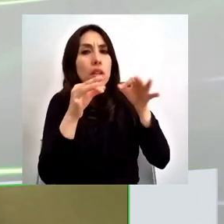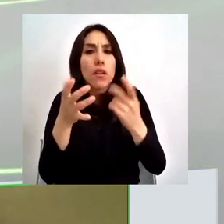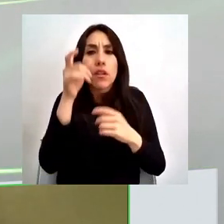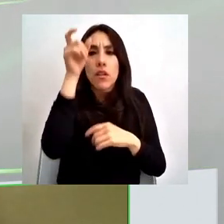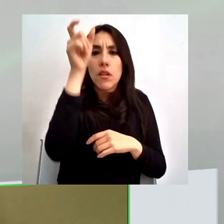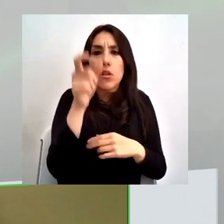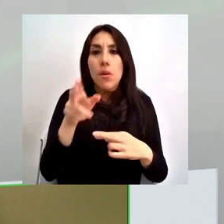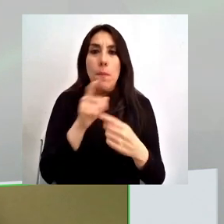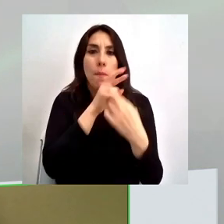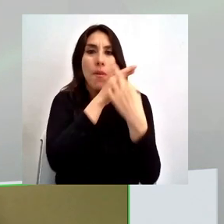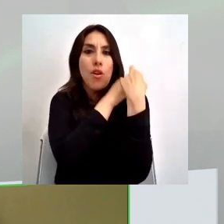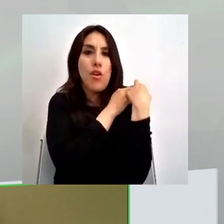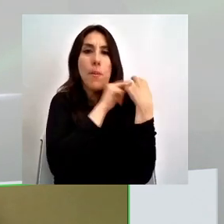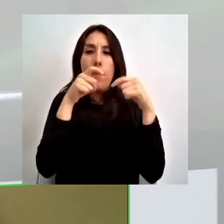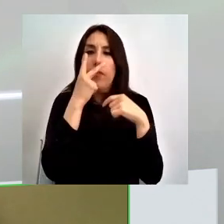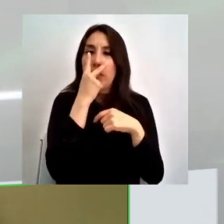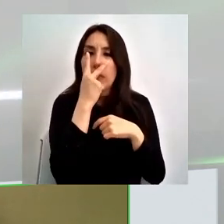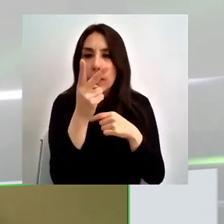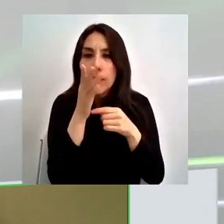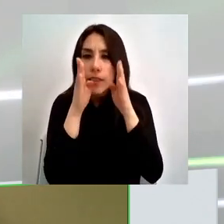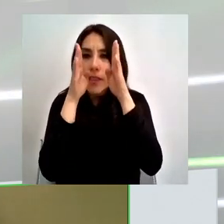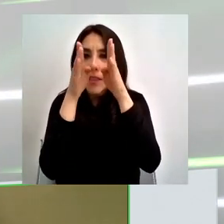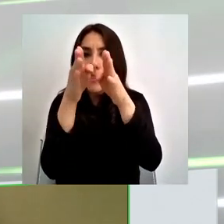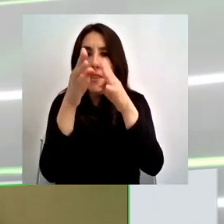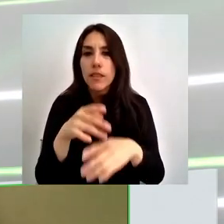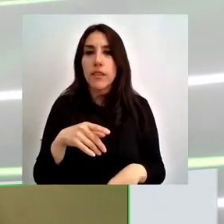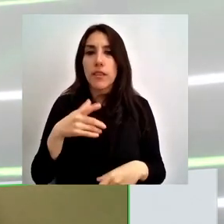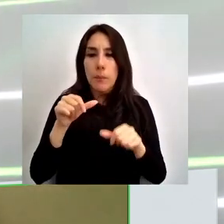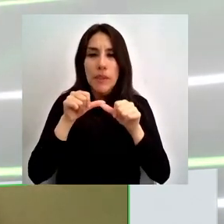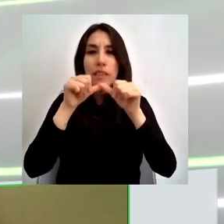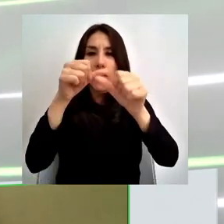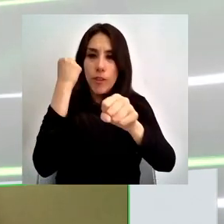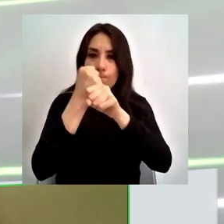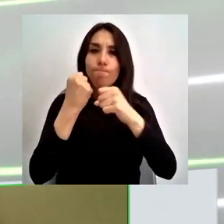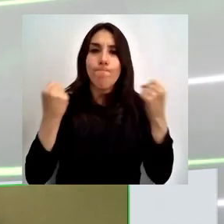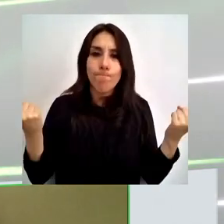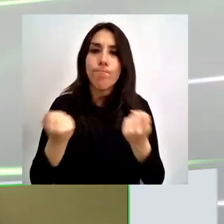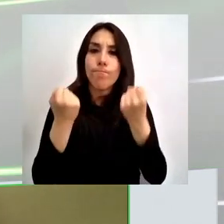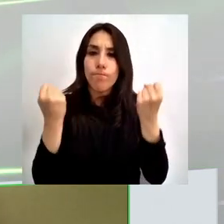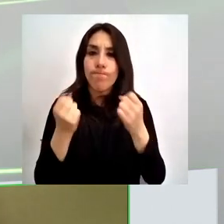can continue full inclusion?